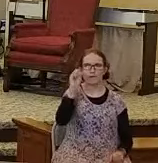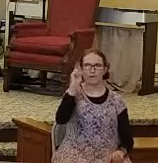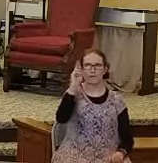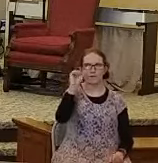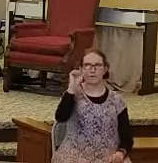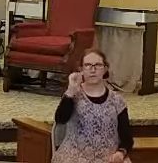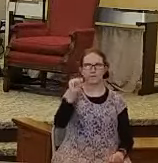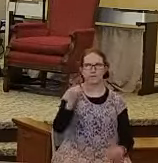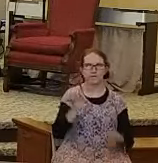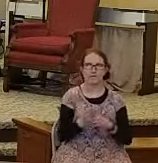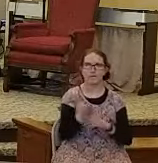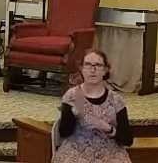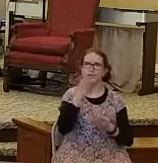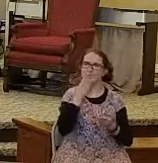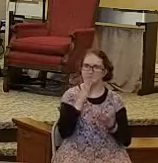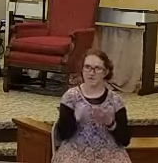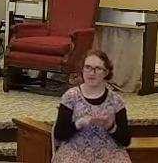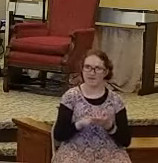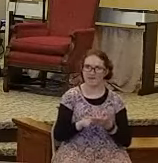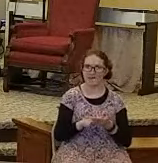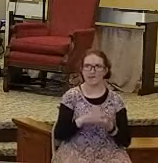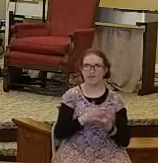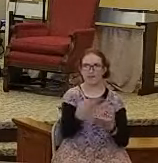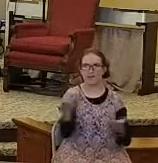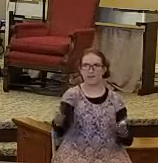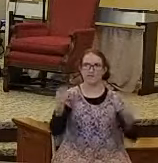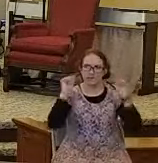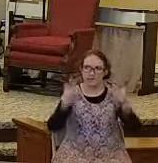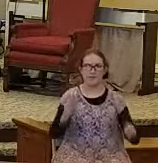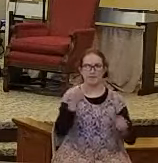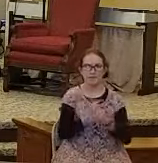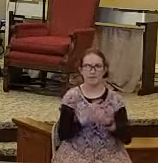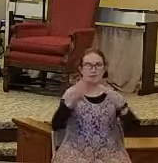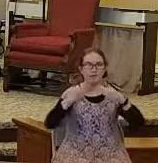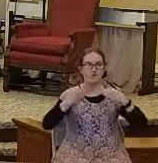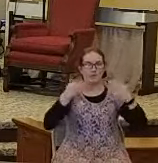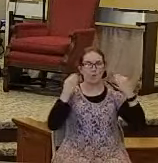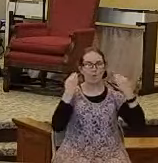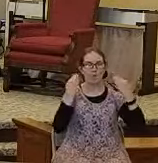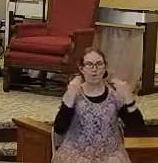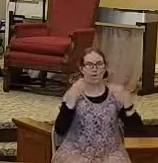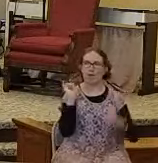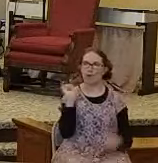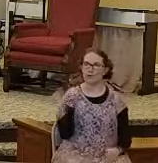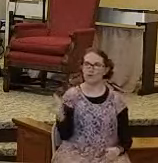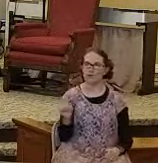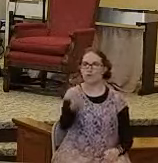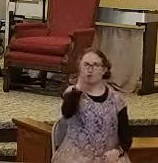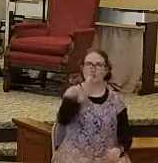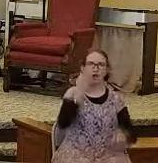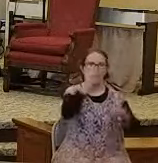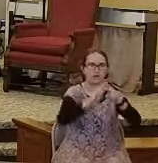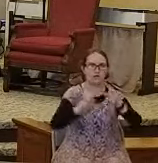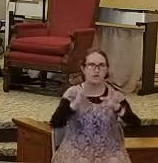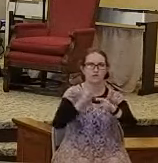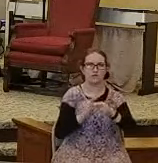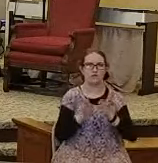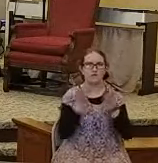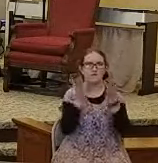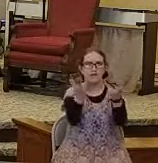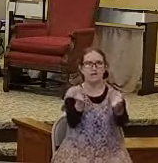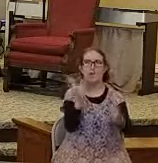Steed went through this terrible tragedy, she was able to keep her joy. But also, God used her to give